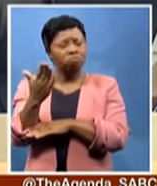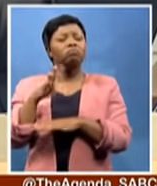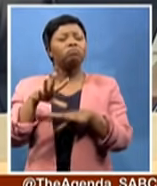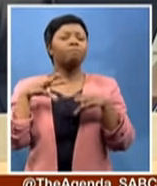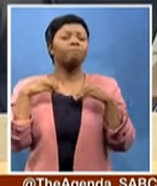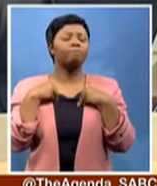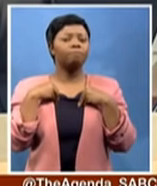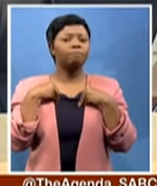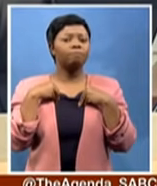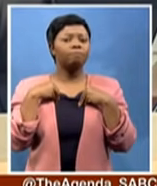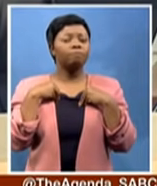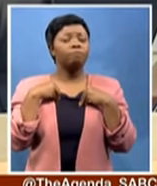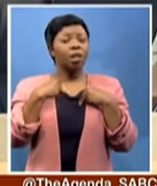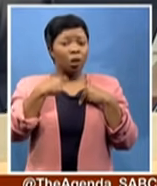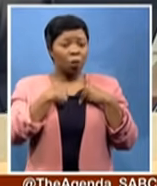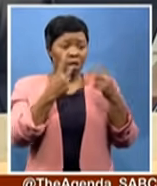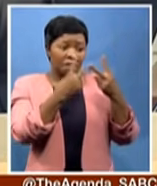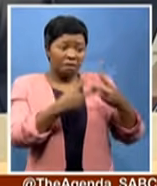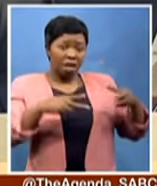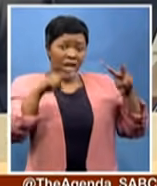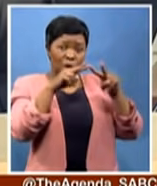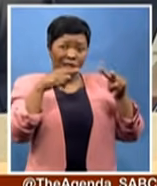principles that have defined